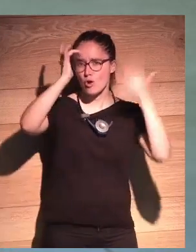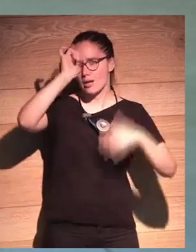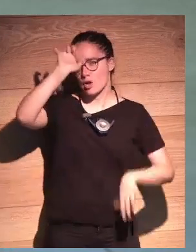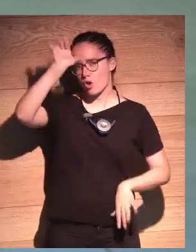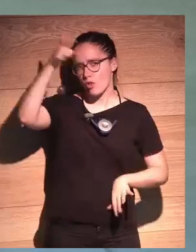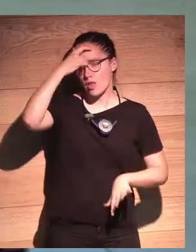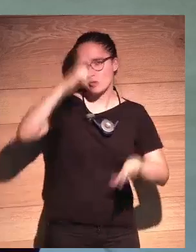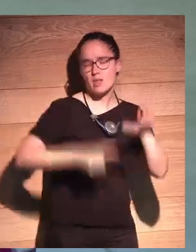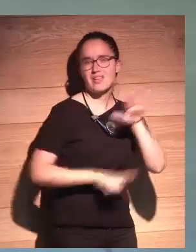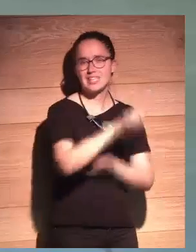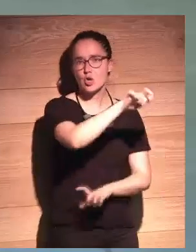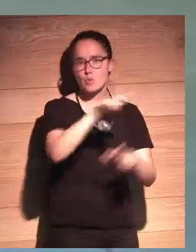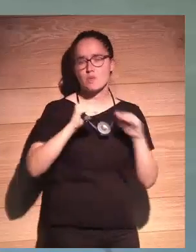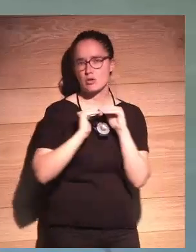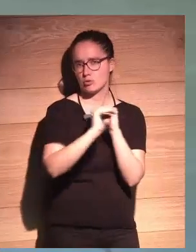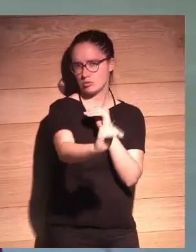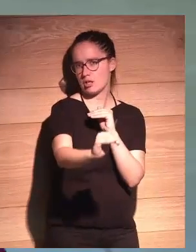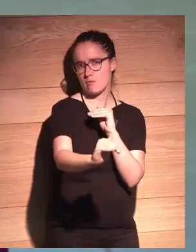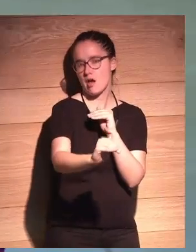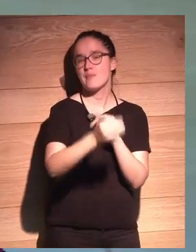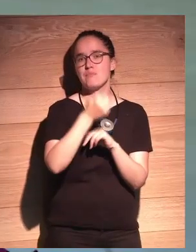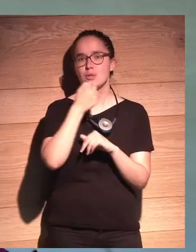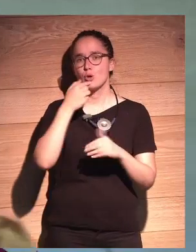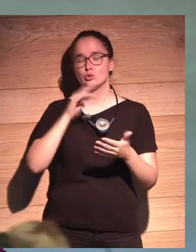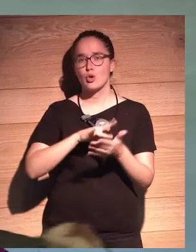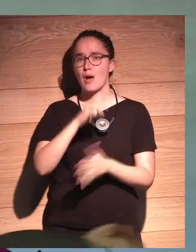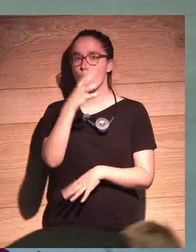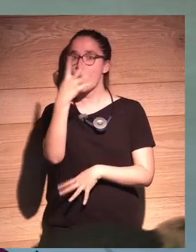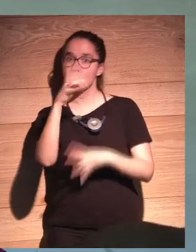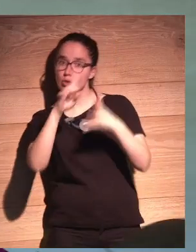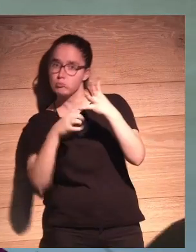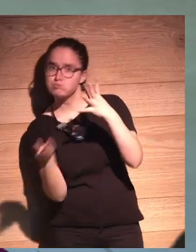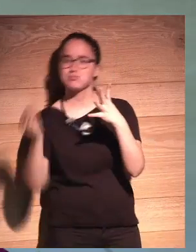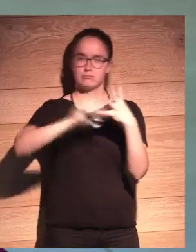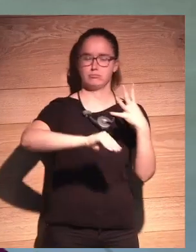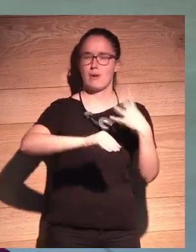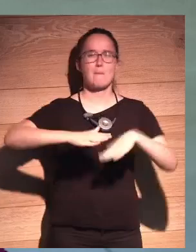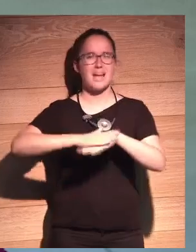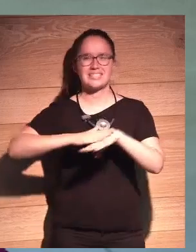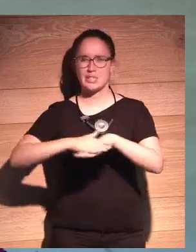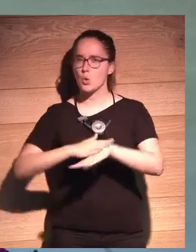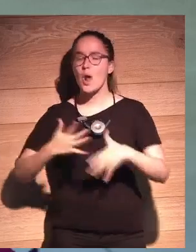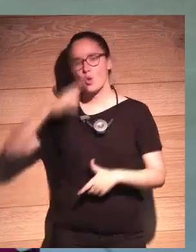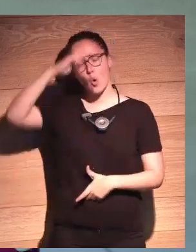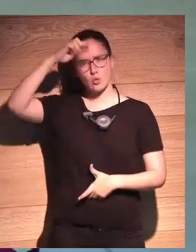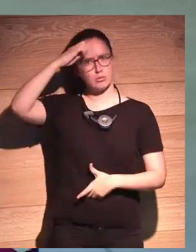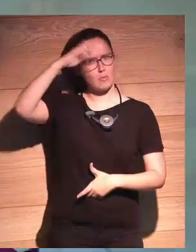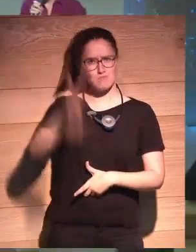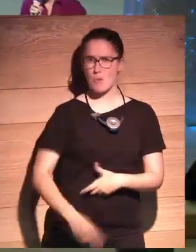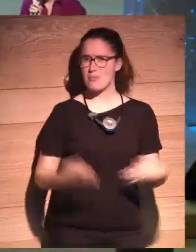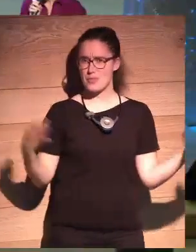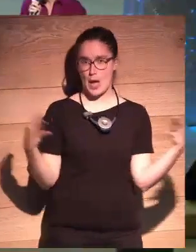revolution for the concept of human sustainable development, saying that there was a fourth pillar, that is